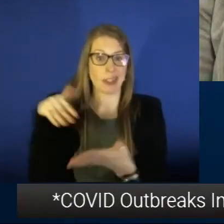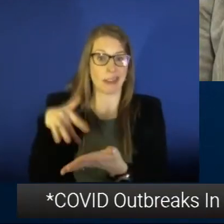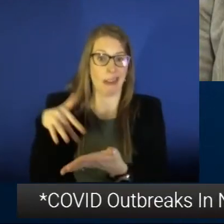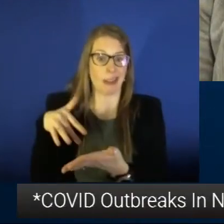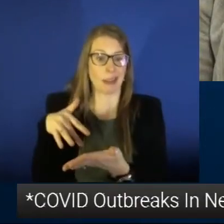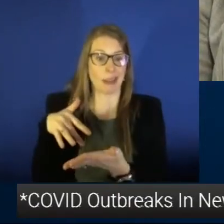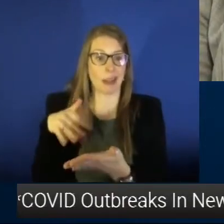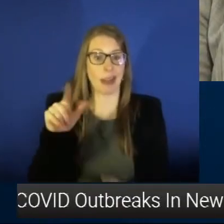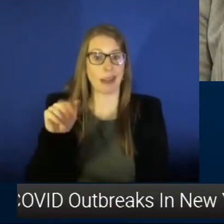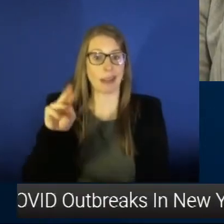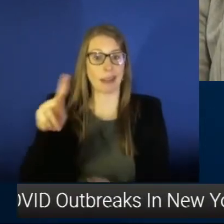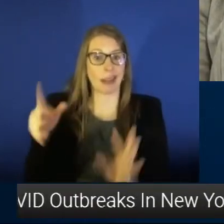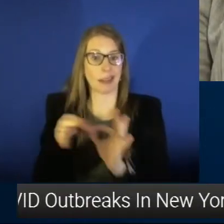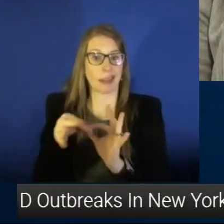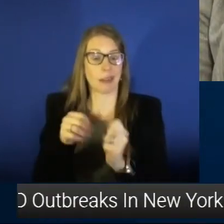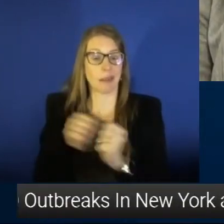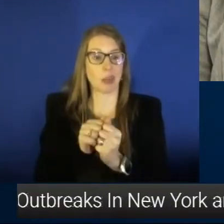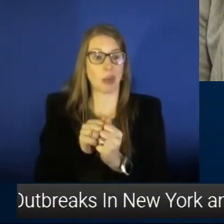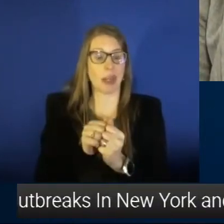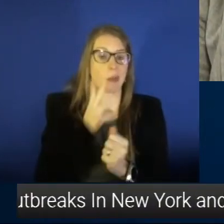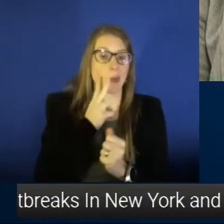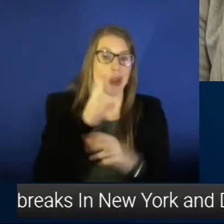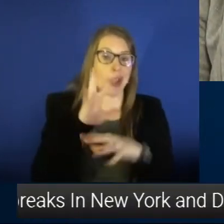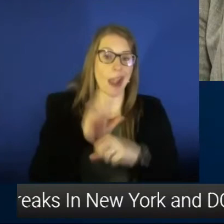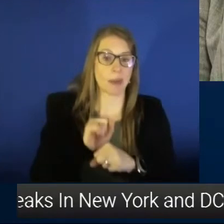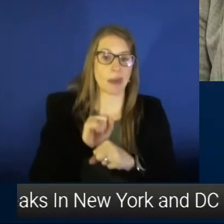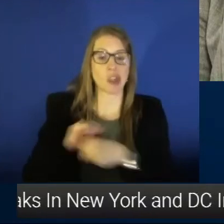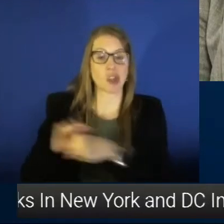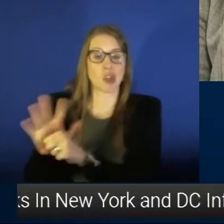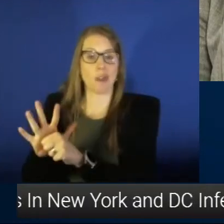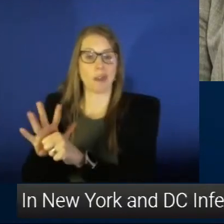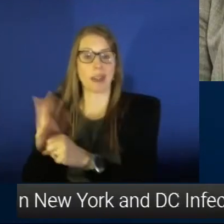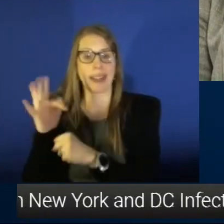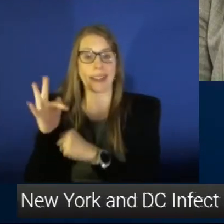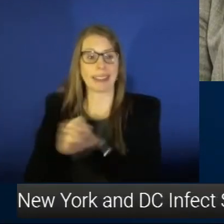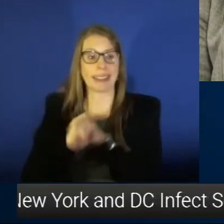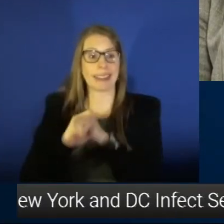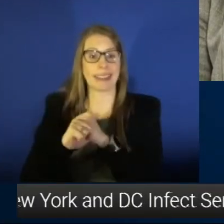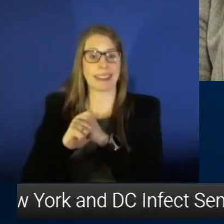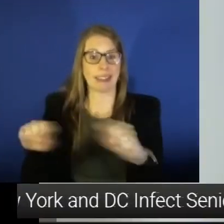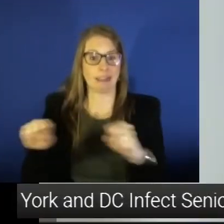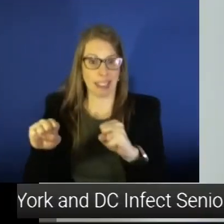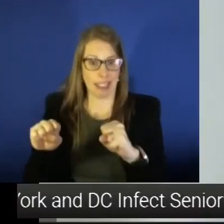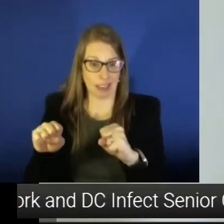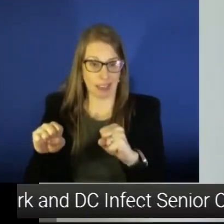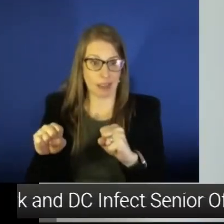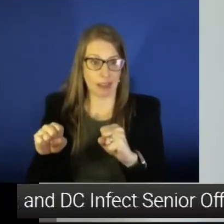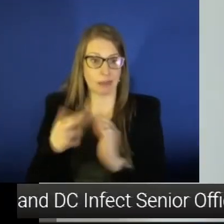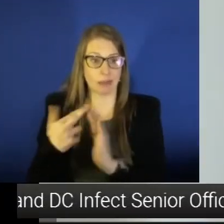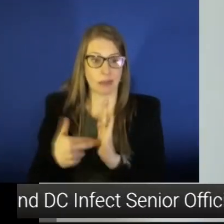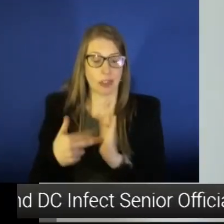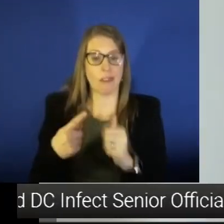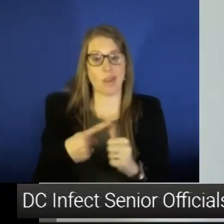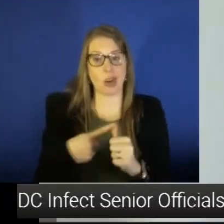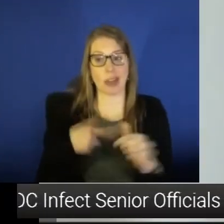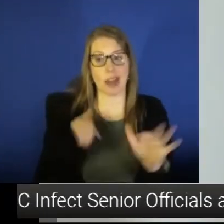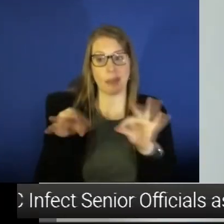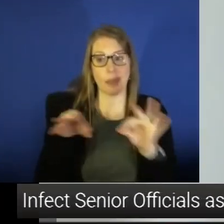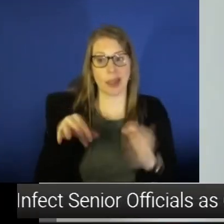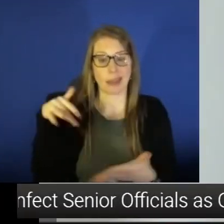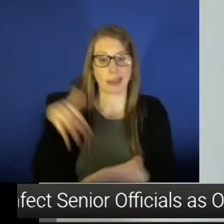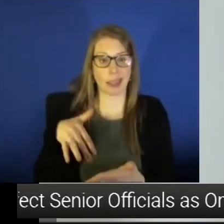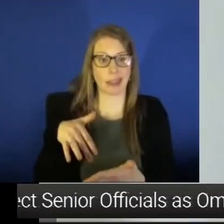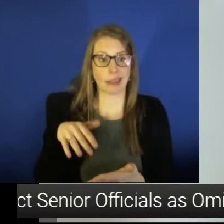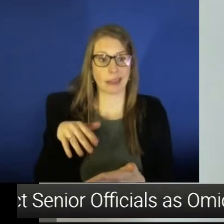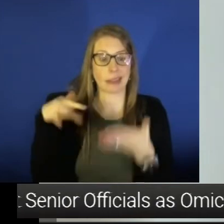between smoking habits and COVID-19 safety measures? Yeah, so first let me tell you a little bit about the study. So the